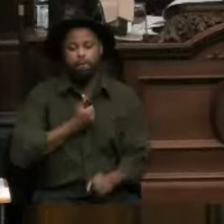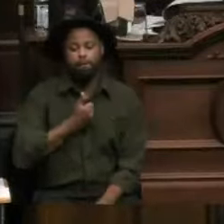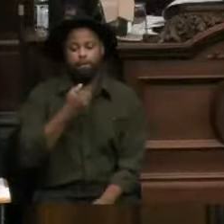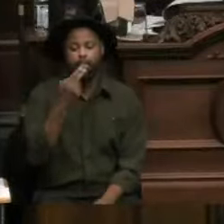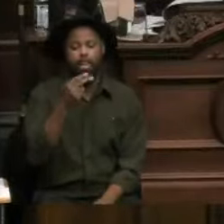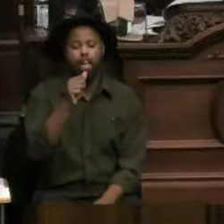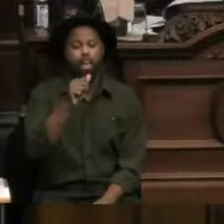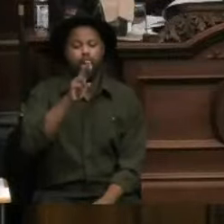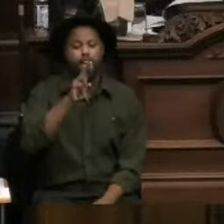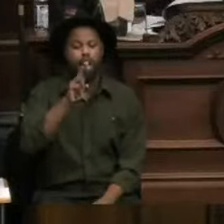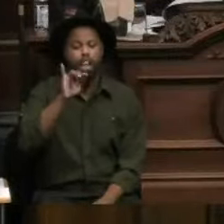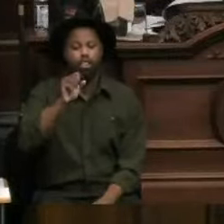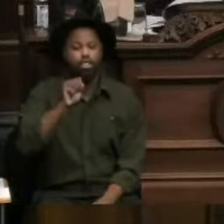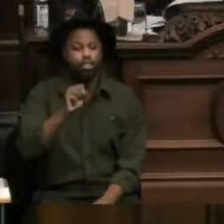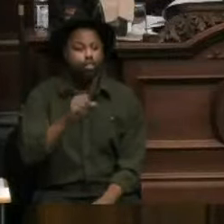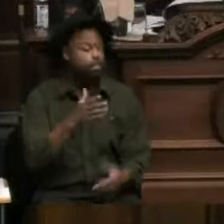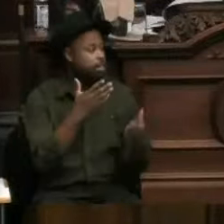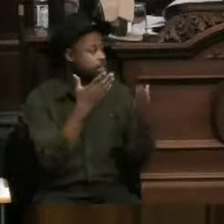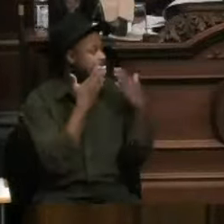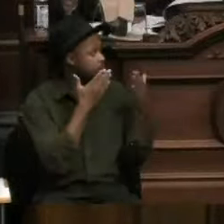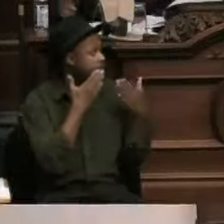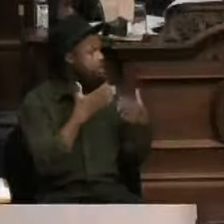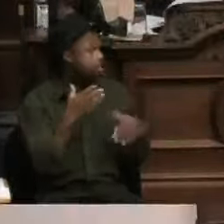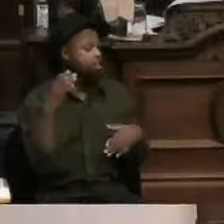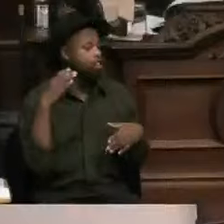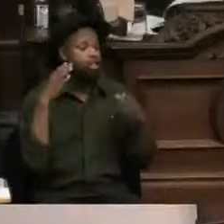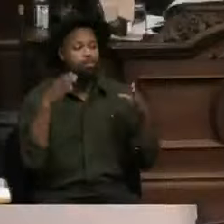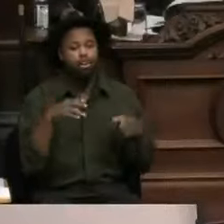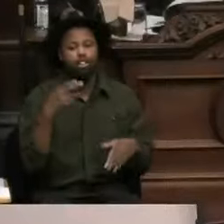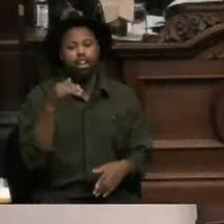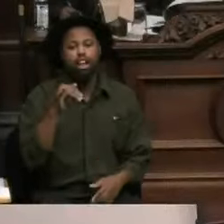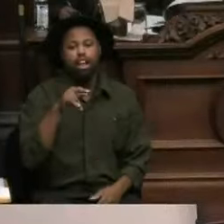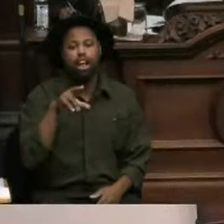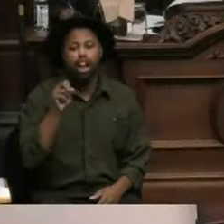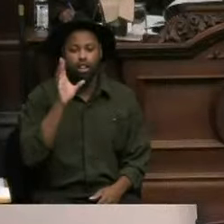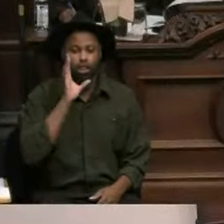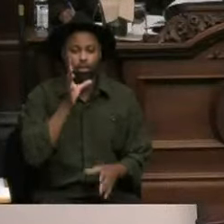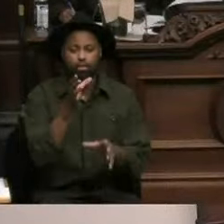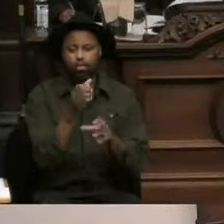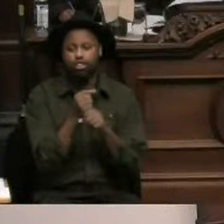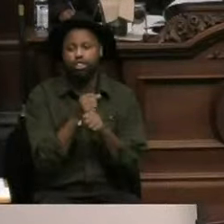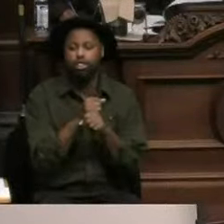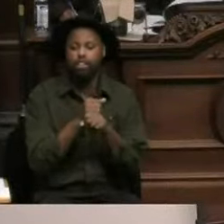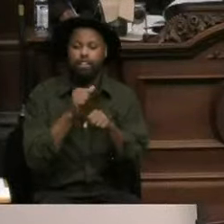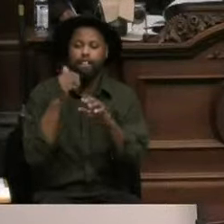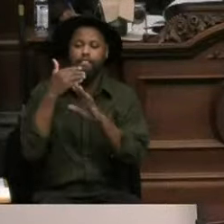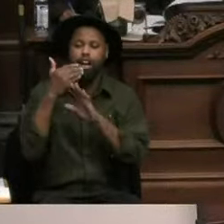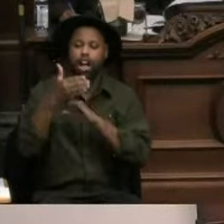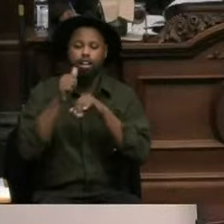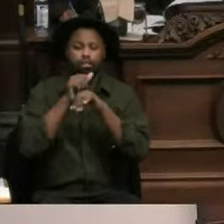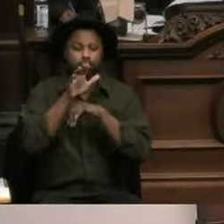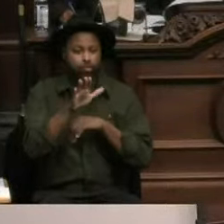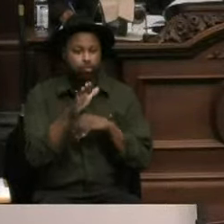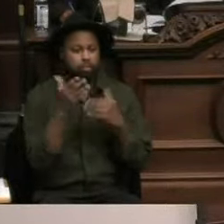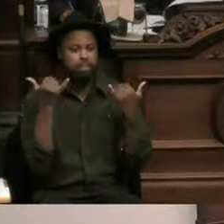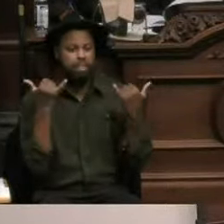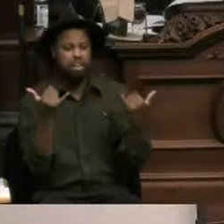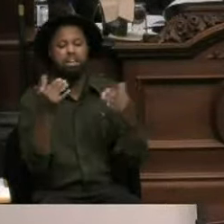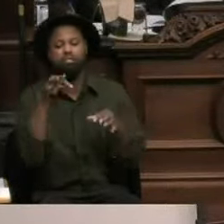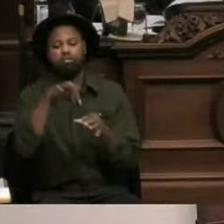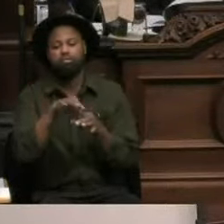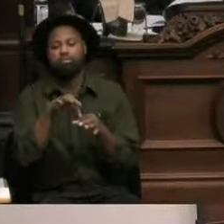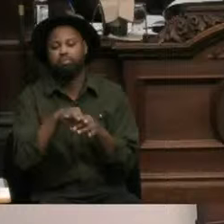D. Harris. Thank you, Chairperson Harris. That report will be received, filed, and published, and we'll proceed with the vote. Introductory number